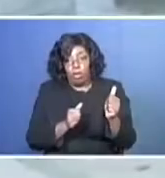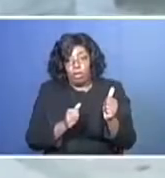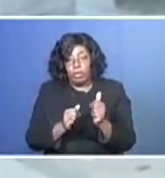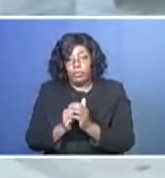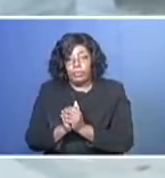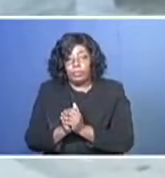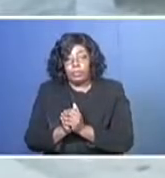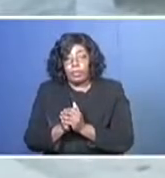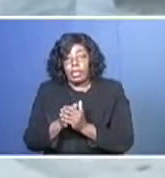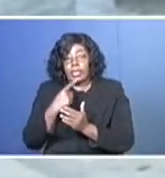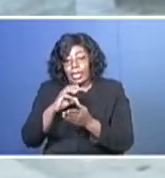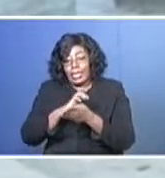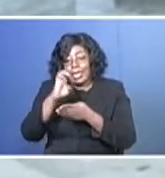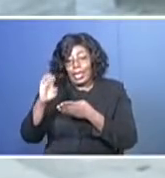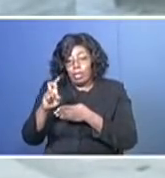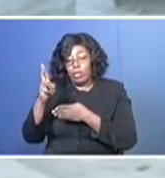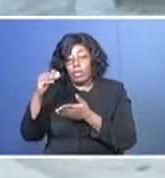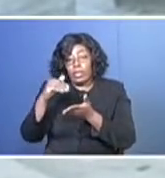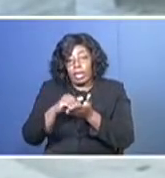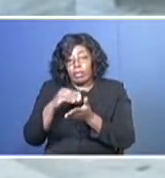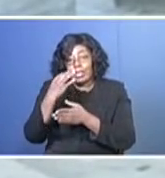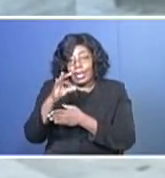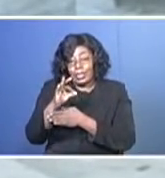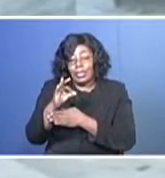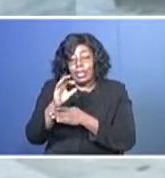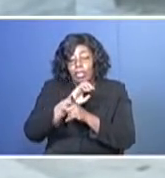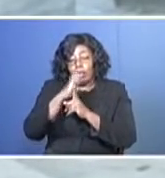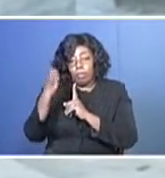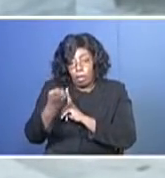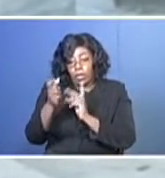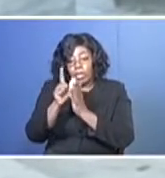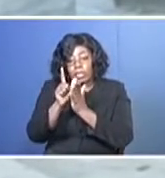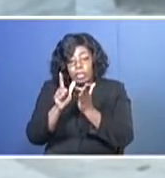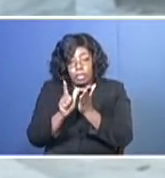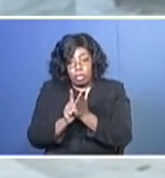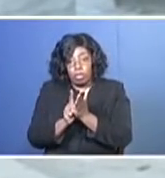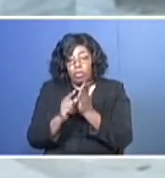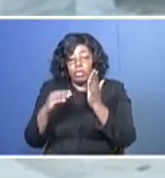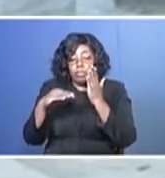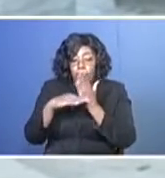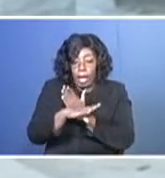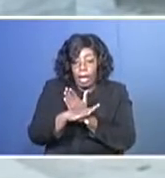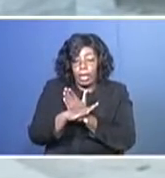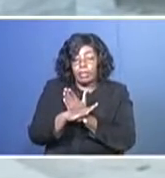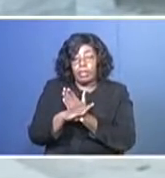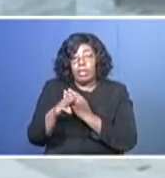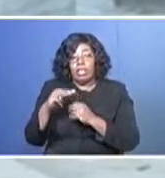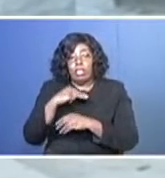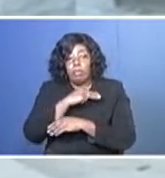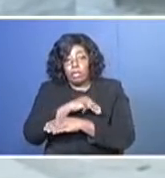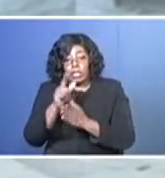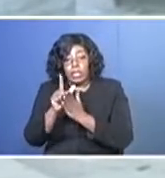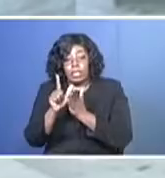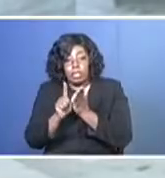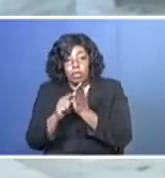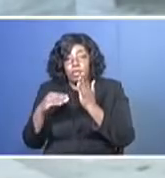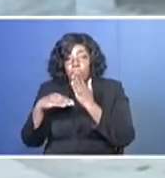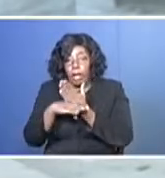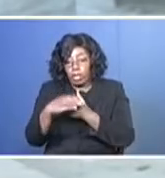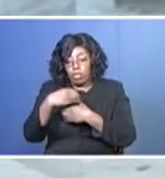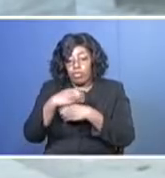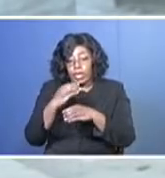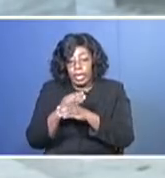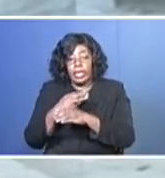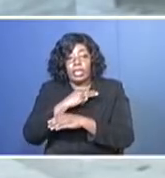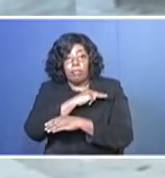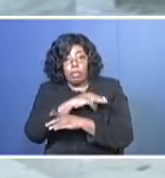end of 2019, the Environmental Planning and Protection legislation was passed. The Ministry of Environment legislation was passed that created a